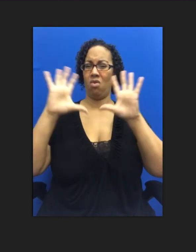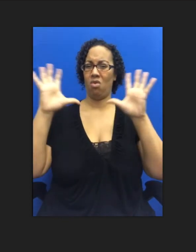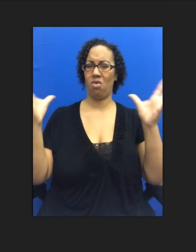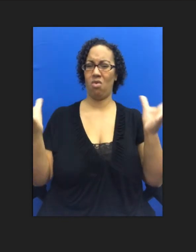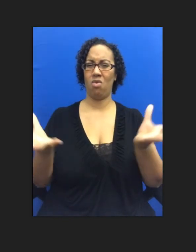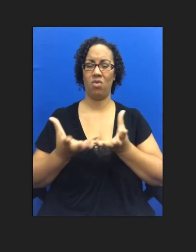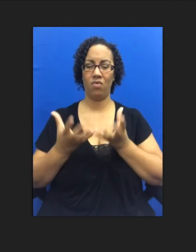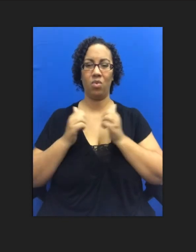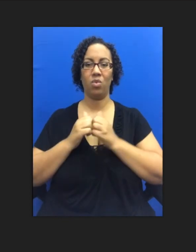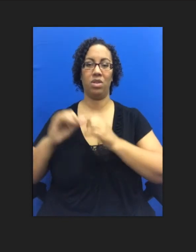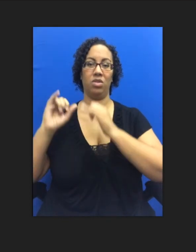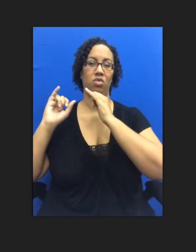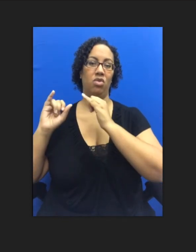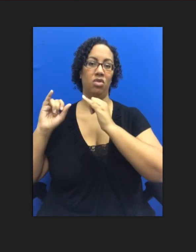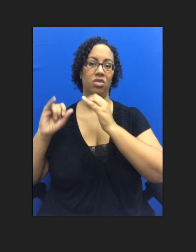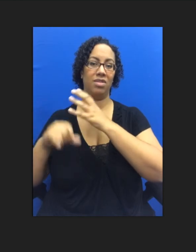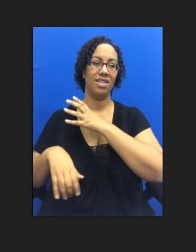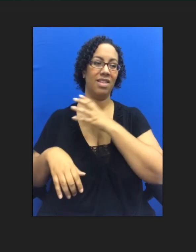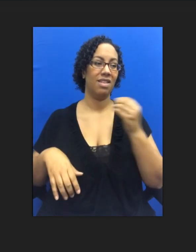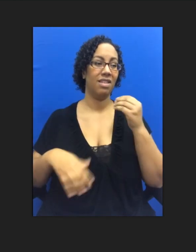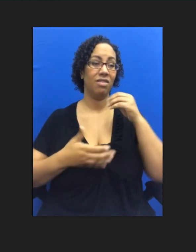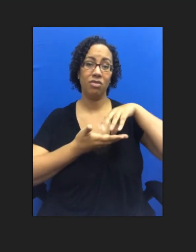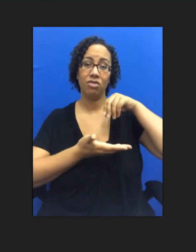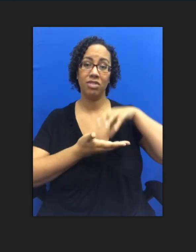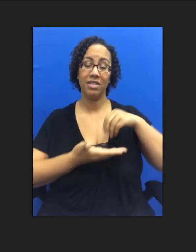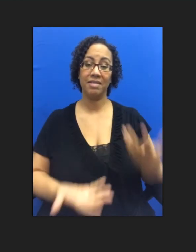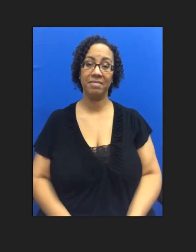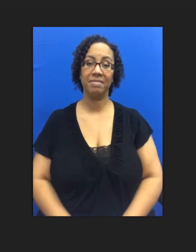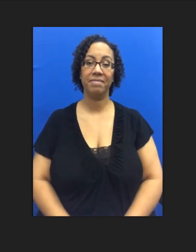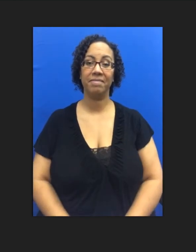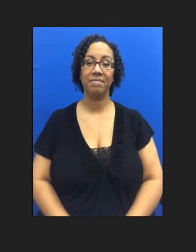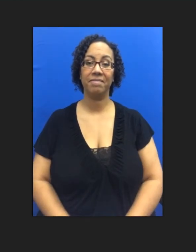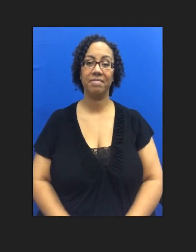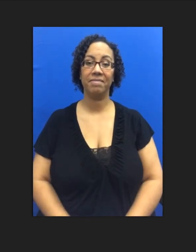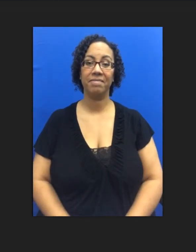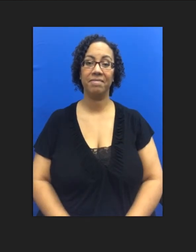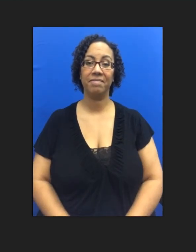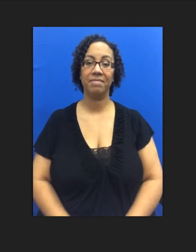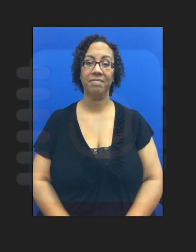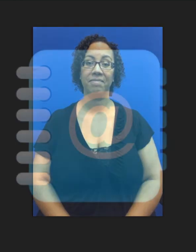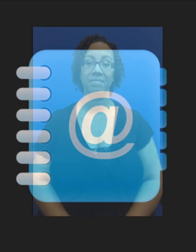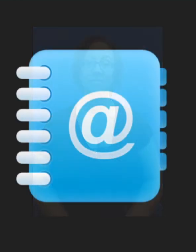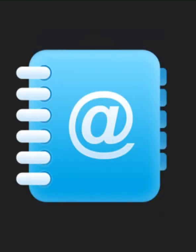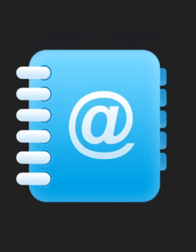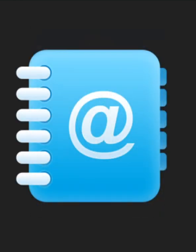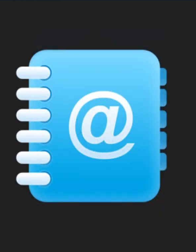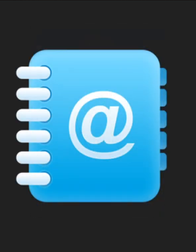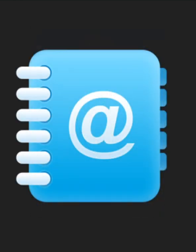So helping principals and departments overall with instruction and learning.